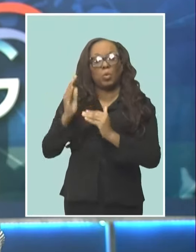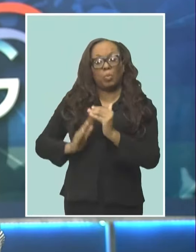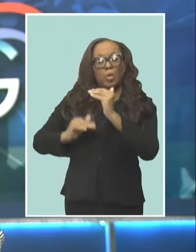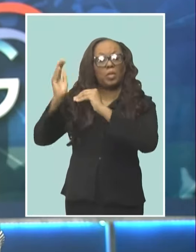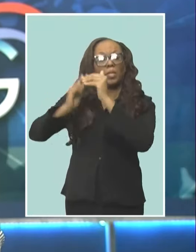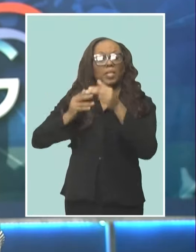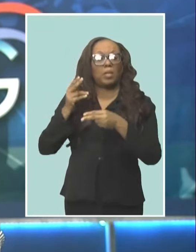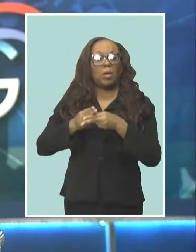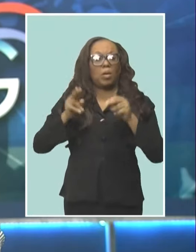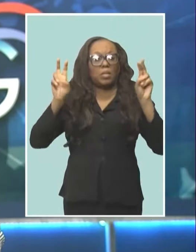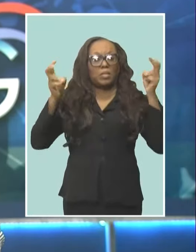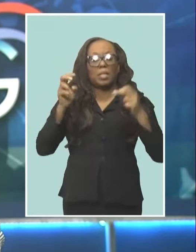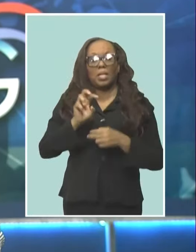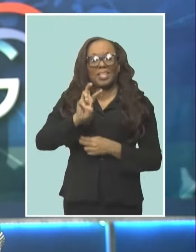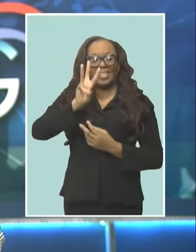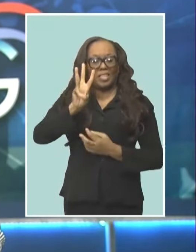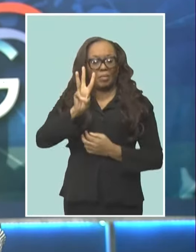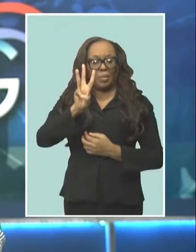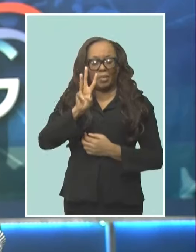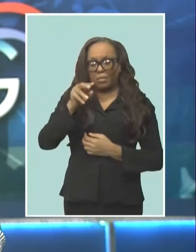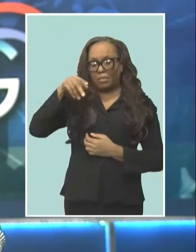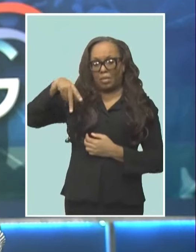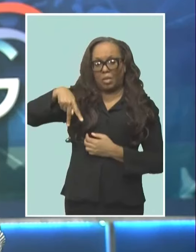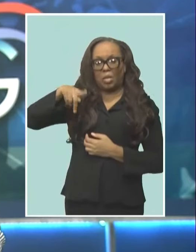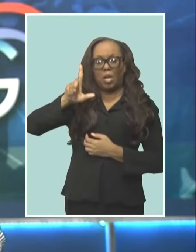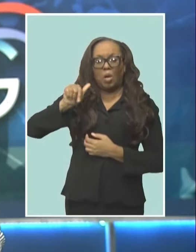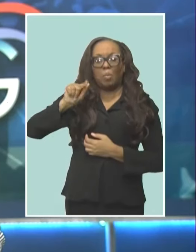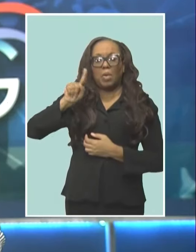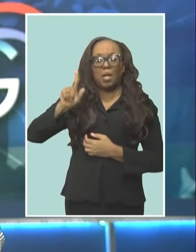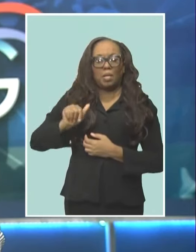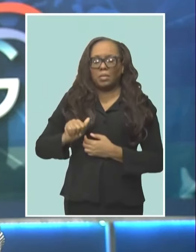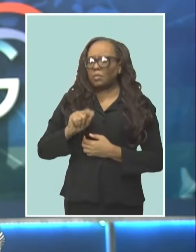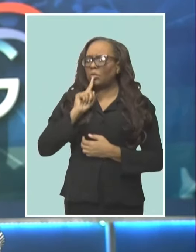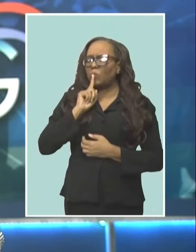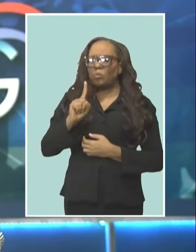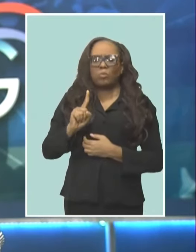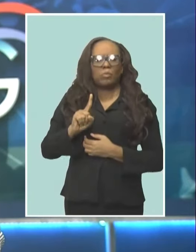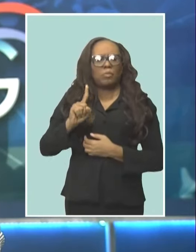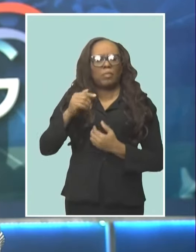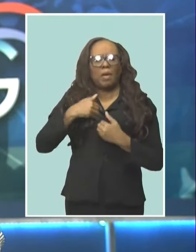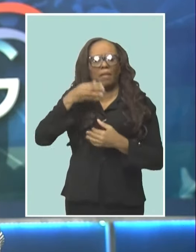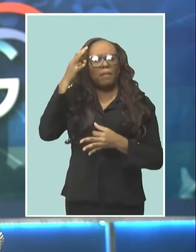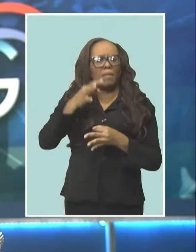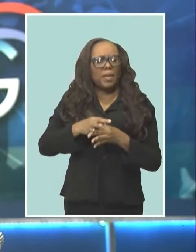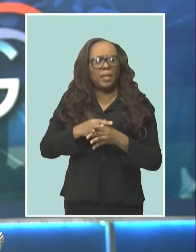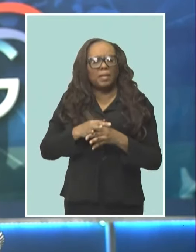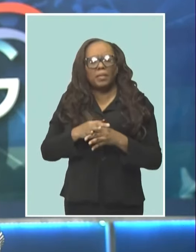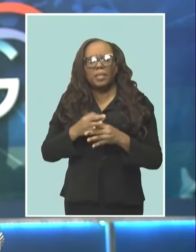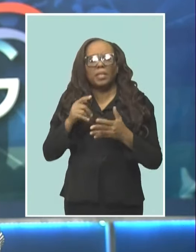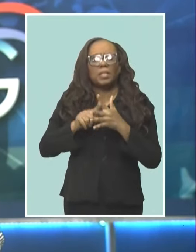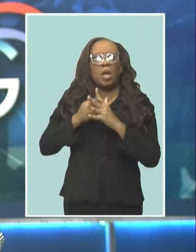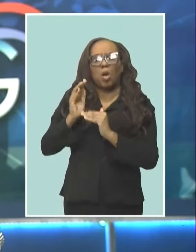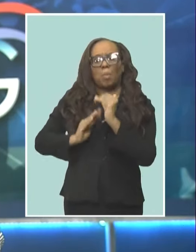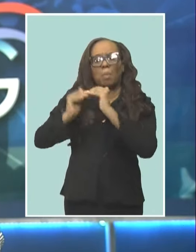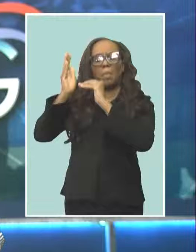She commended them for taking a leap of faith and investing even during the uncertainties of the COVID-19